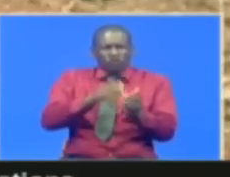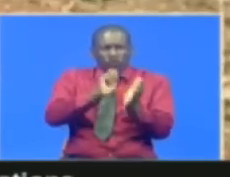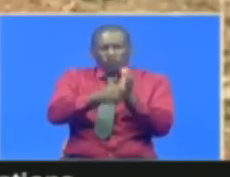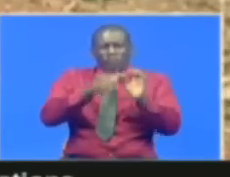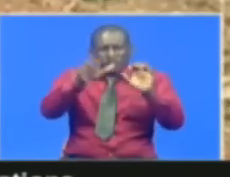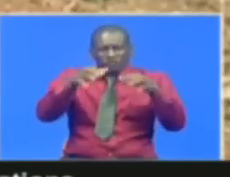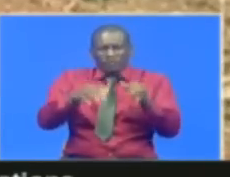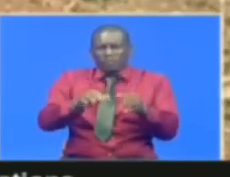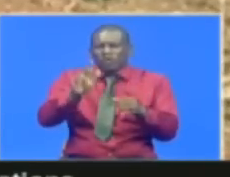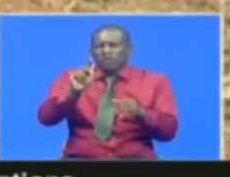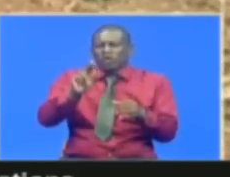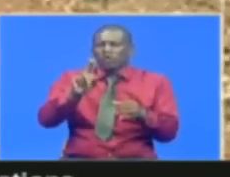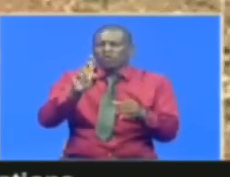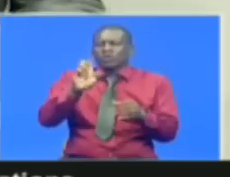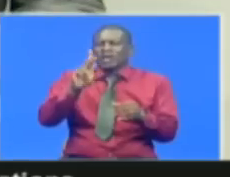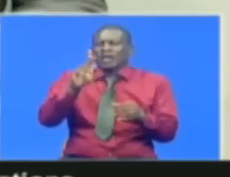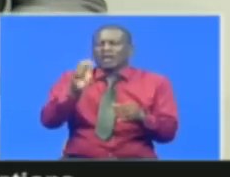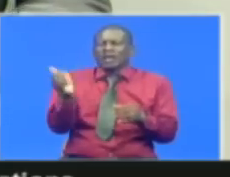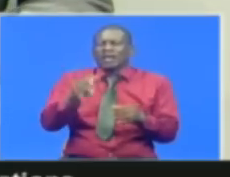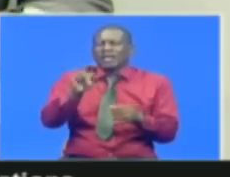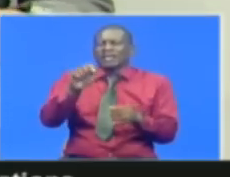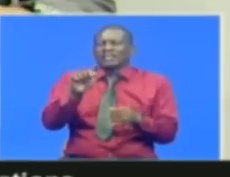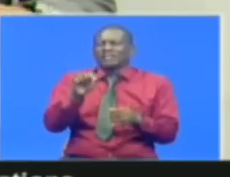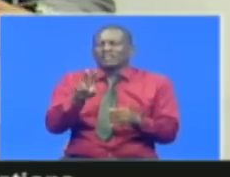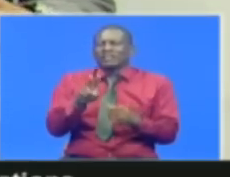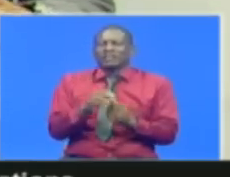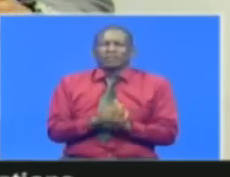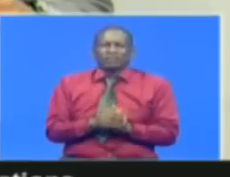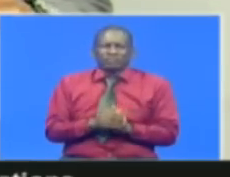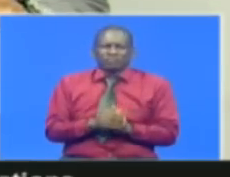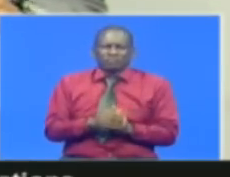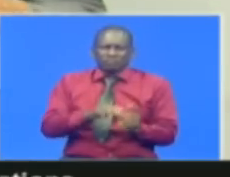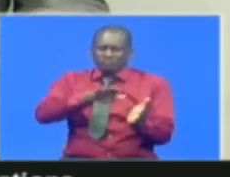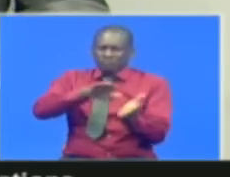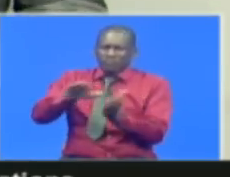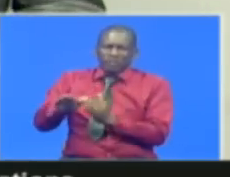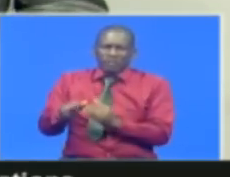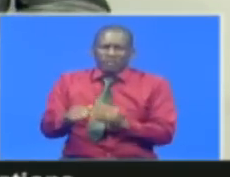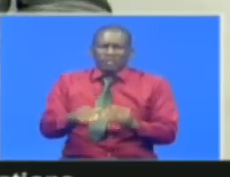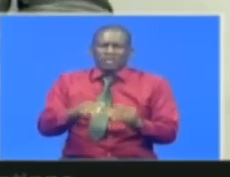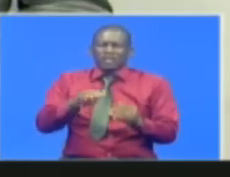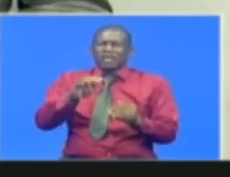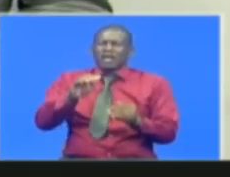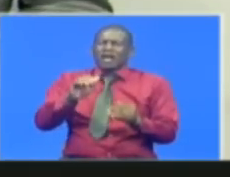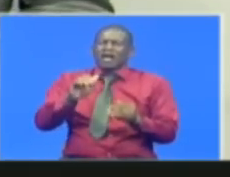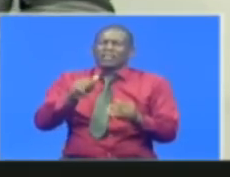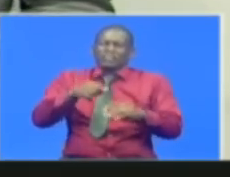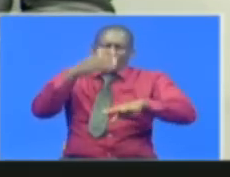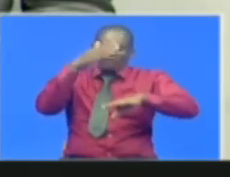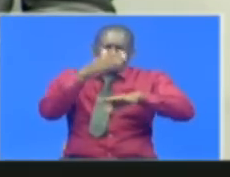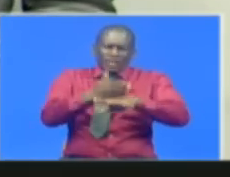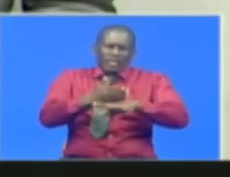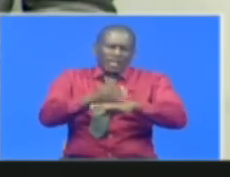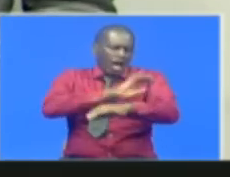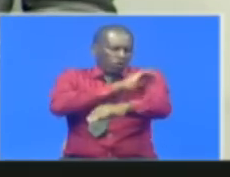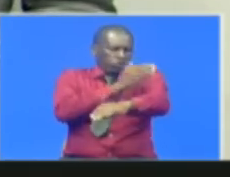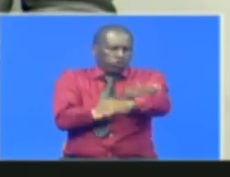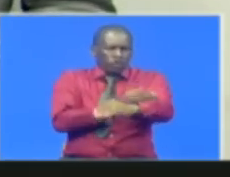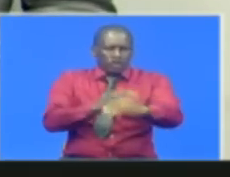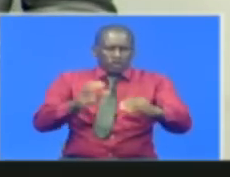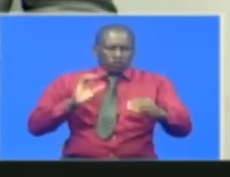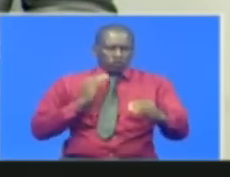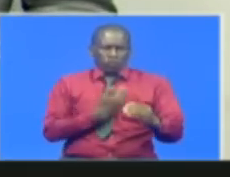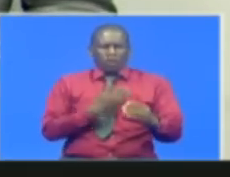Gabriel Kudaka, NTV. And elsewhere, the Anti-Counterfeit Authority has over the last 1 month seized goods worth